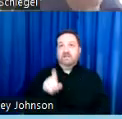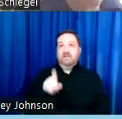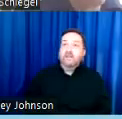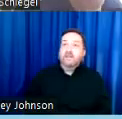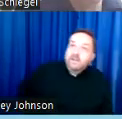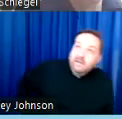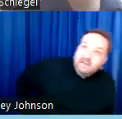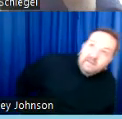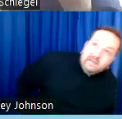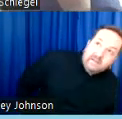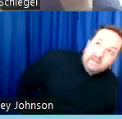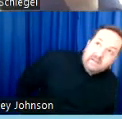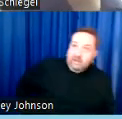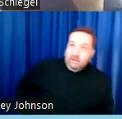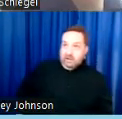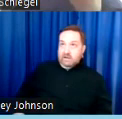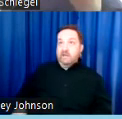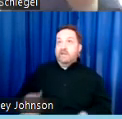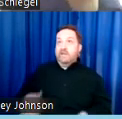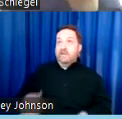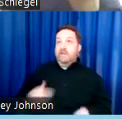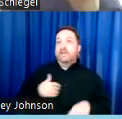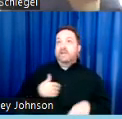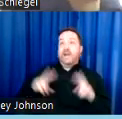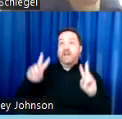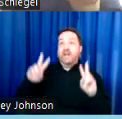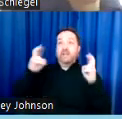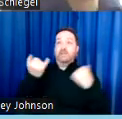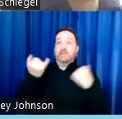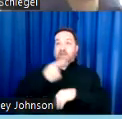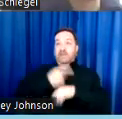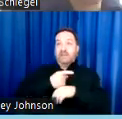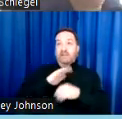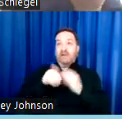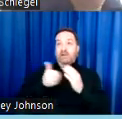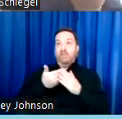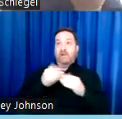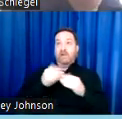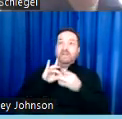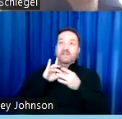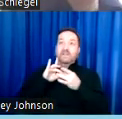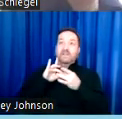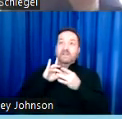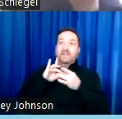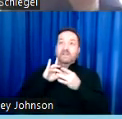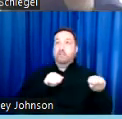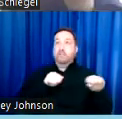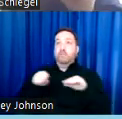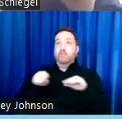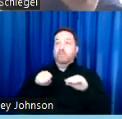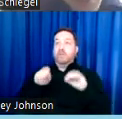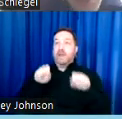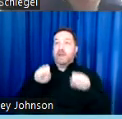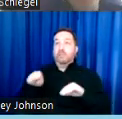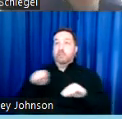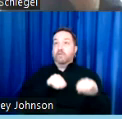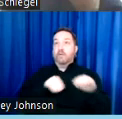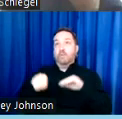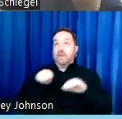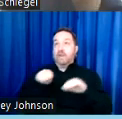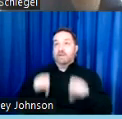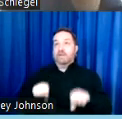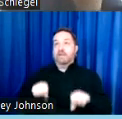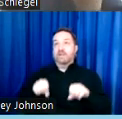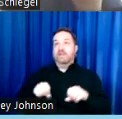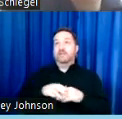All right, I have a bit of a theme today where all of my ideas have something to do with dexterity. But for context,